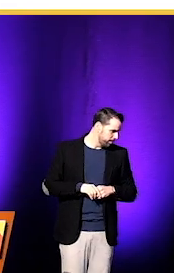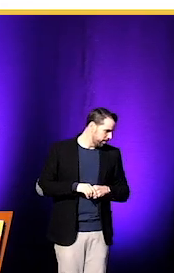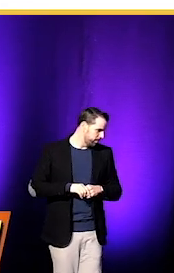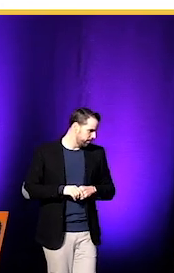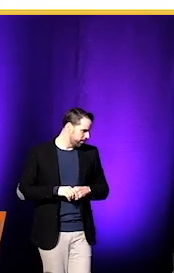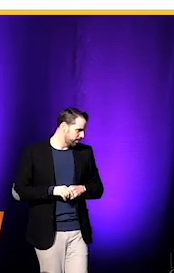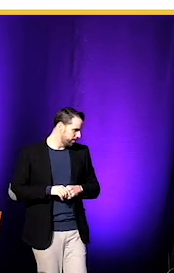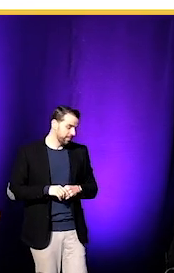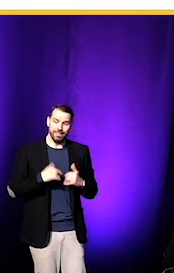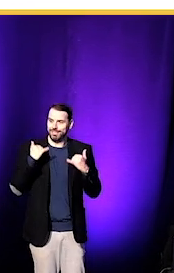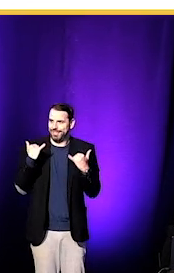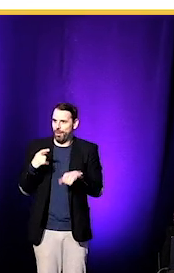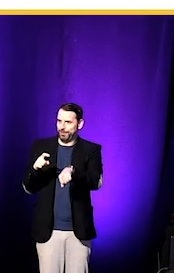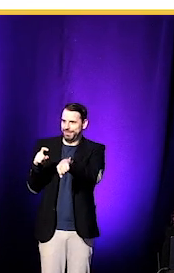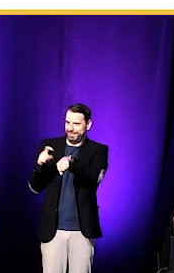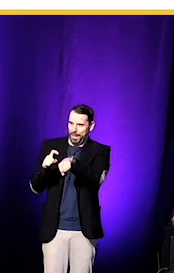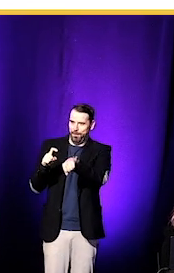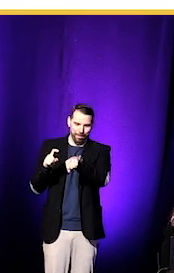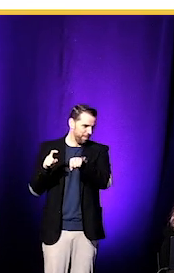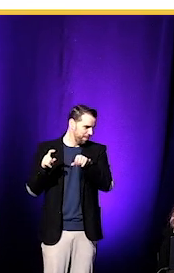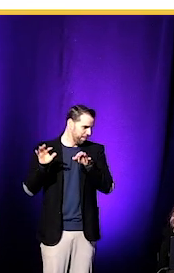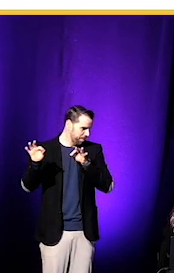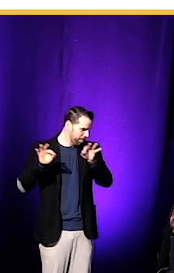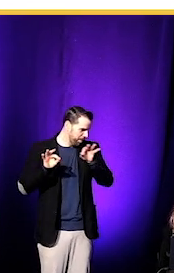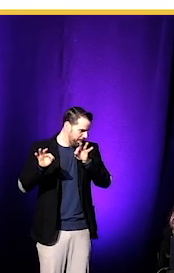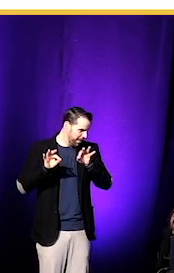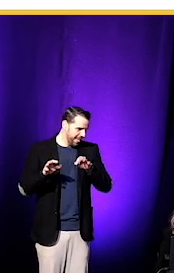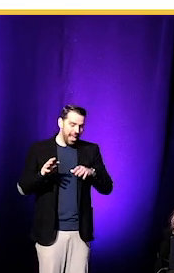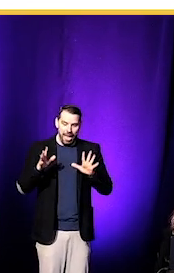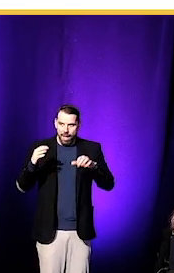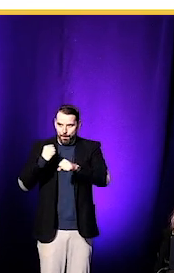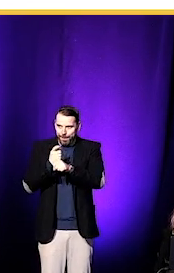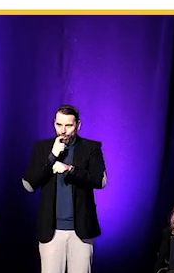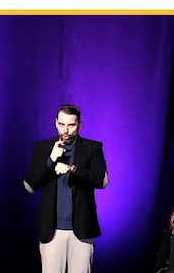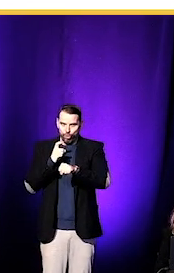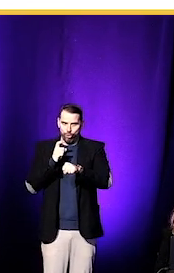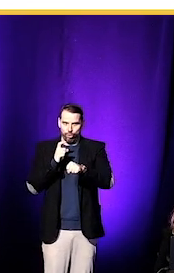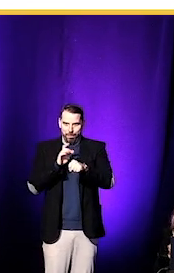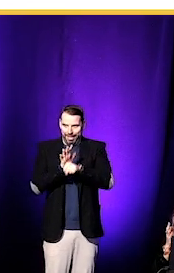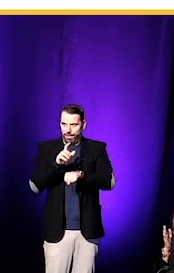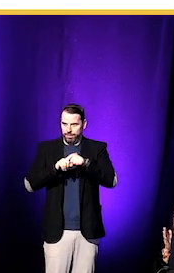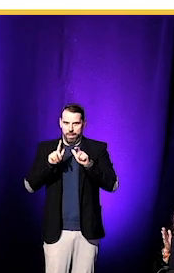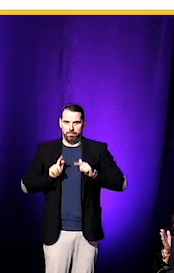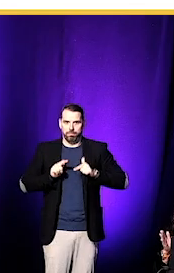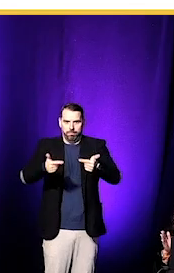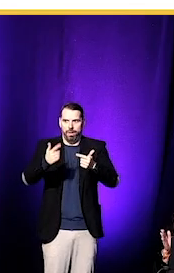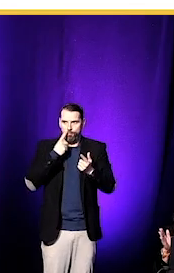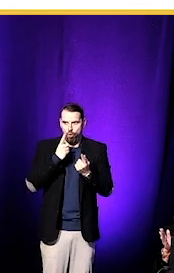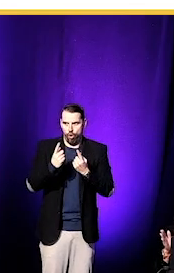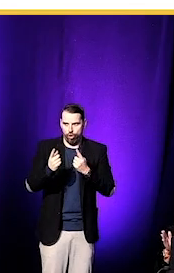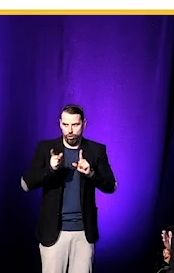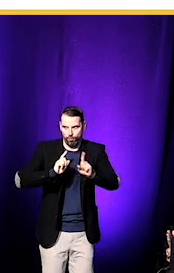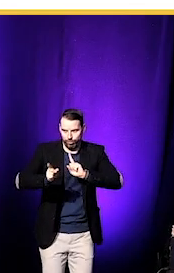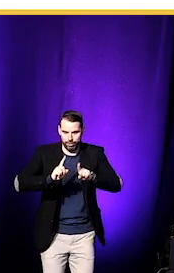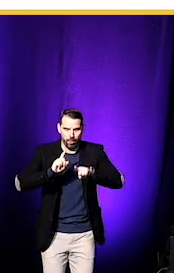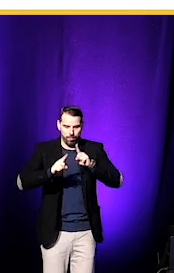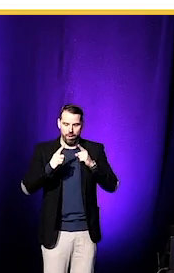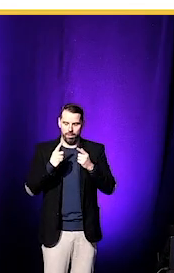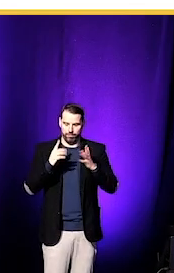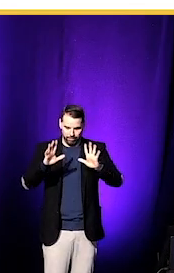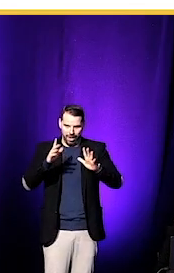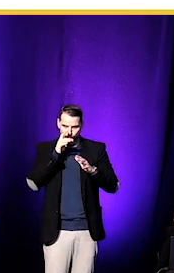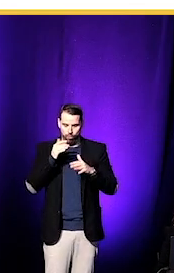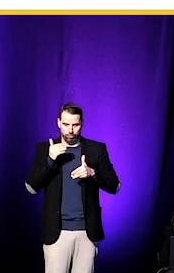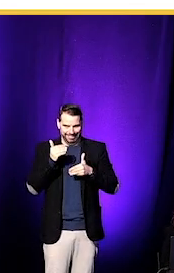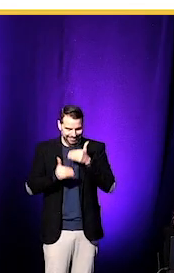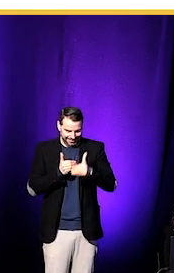So here it goes. And I'm trying to time it so we have lots of time for conversation, but these are long talks, I want to warn you, so bear